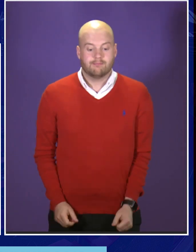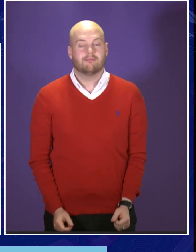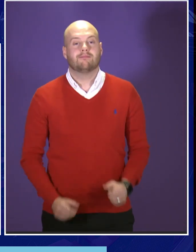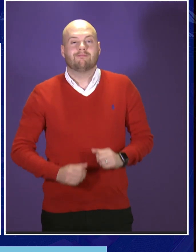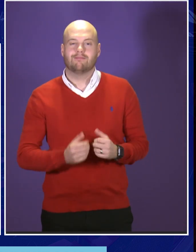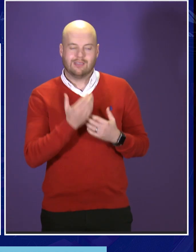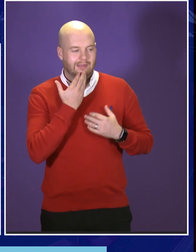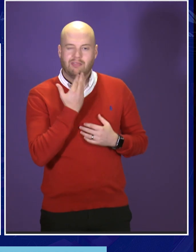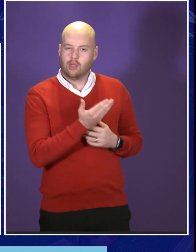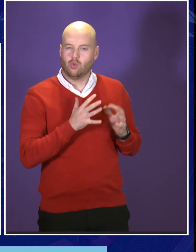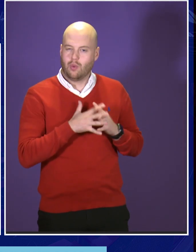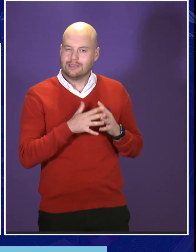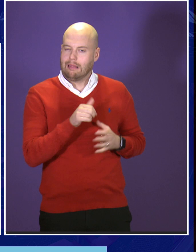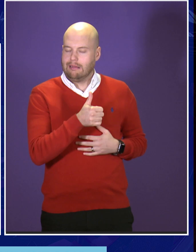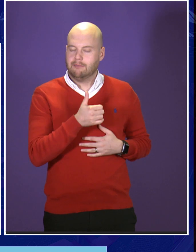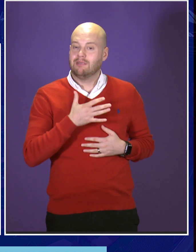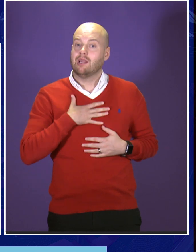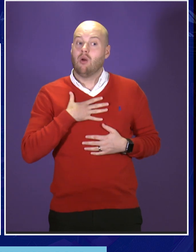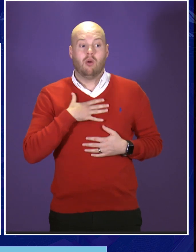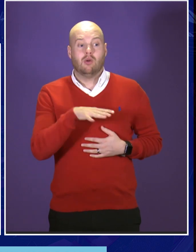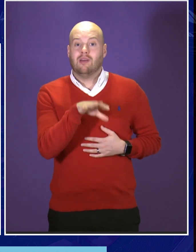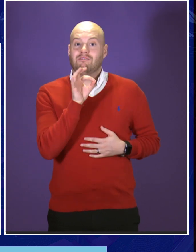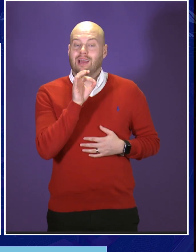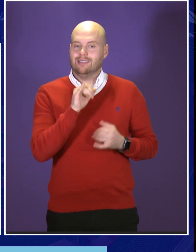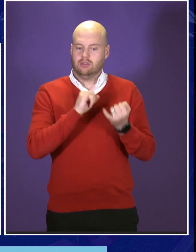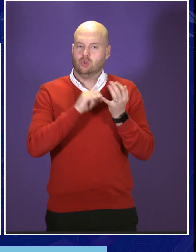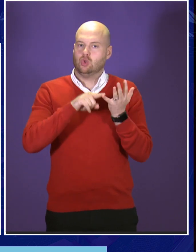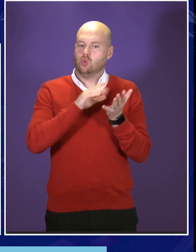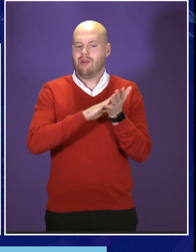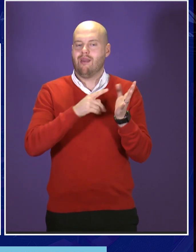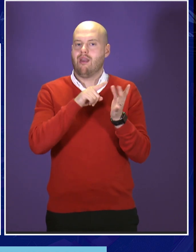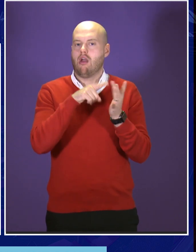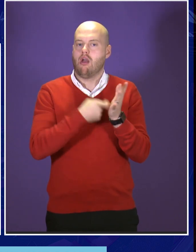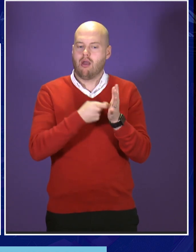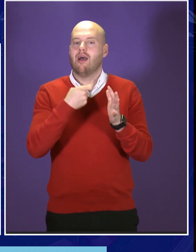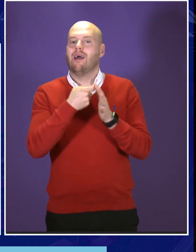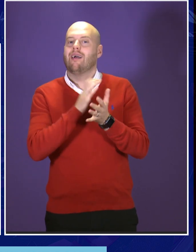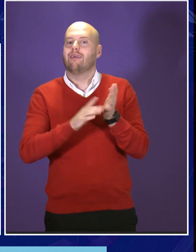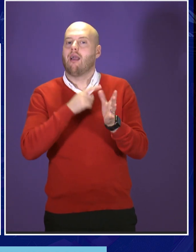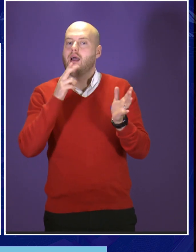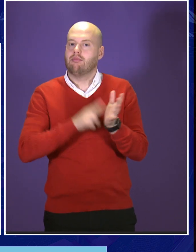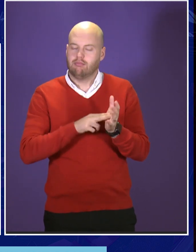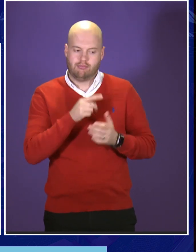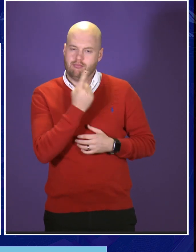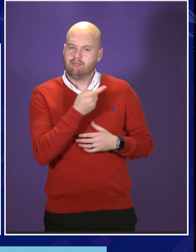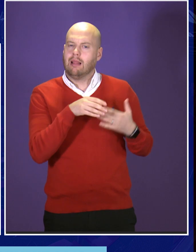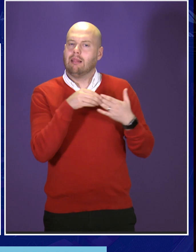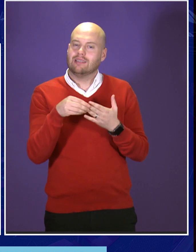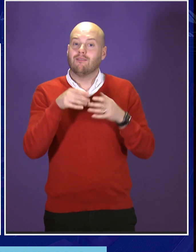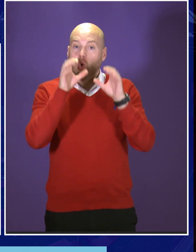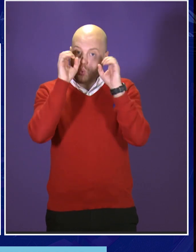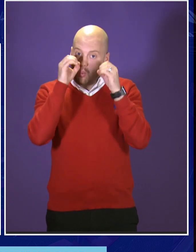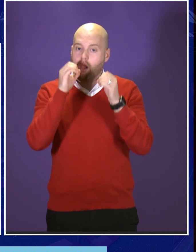Thank you very much, Wesley. And I'd now like to invite Sohair Khan, who is the lead on the Google Arts and Culture projects from the Google